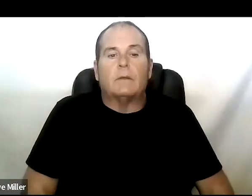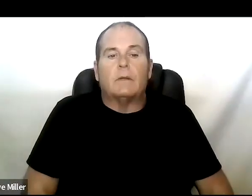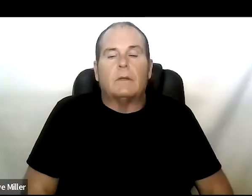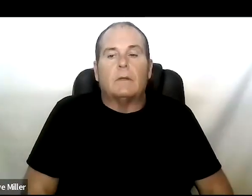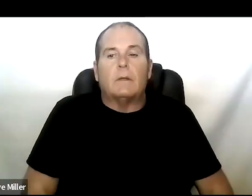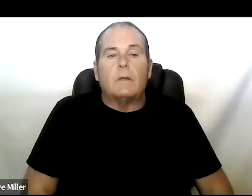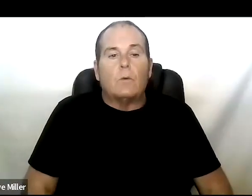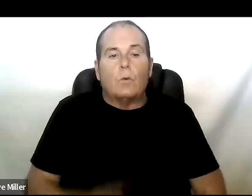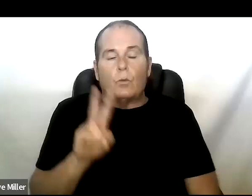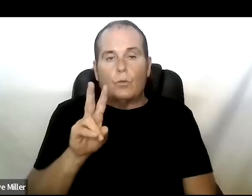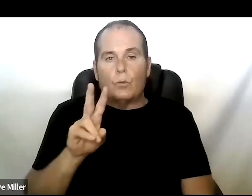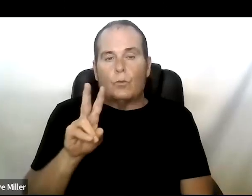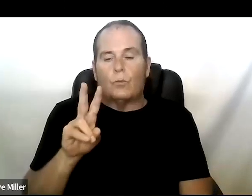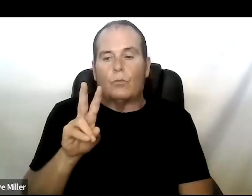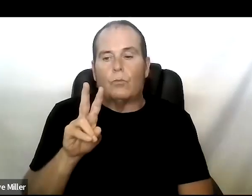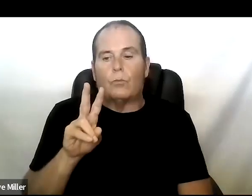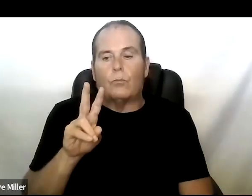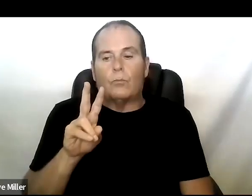Valerie.